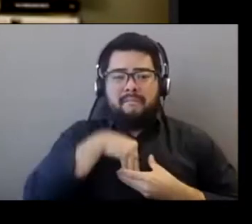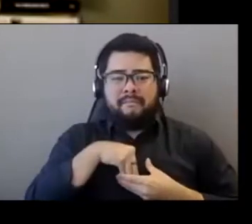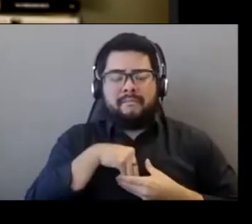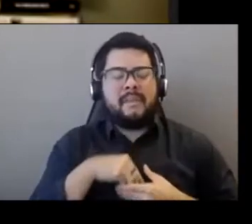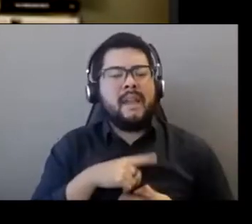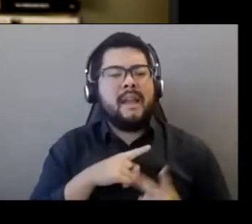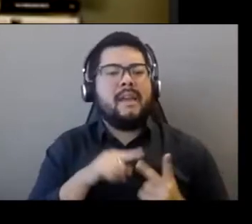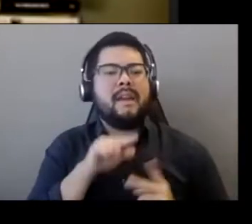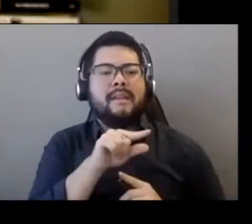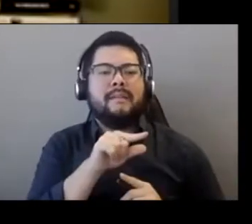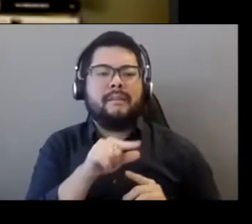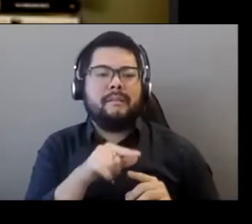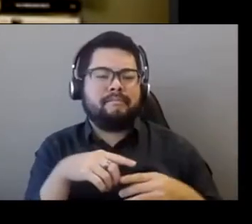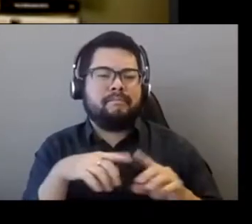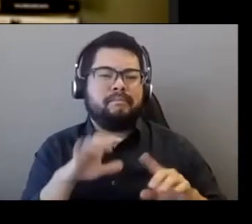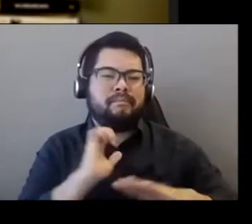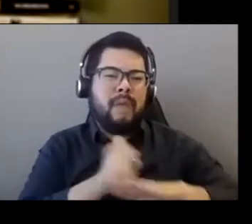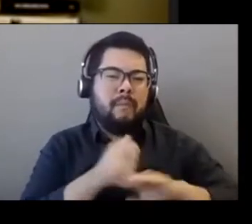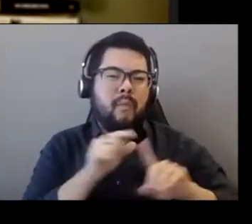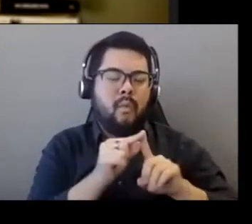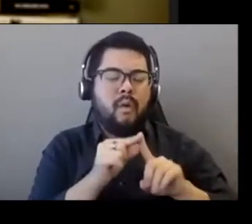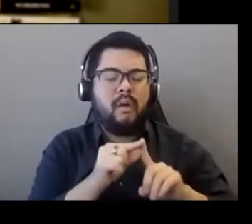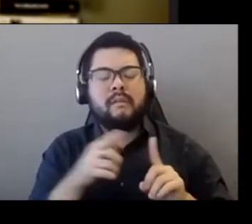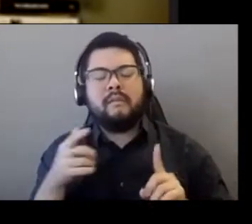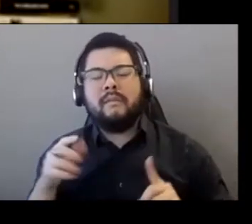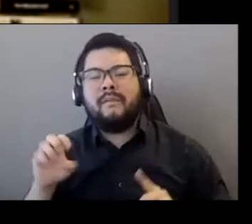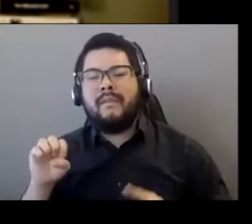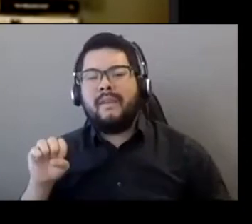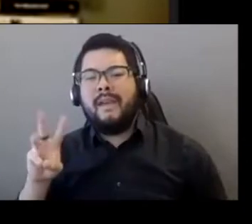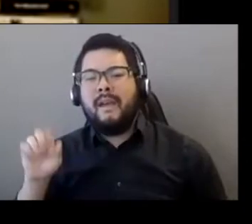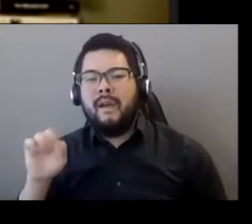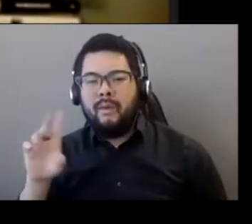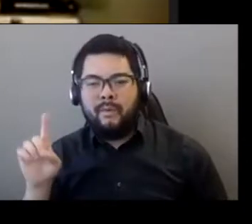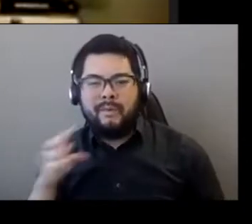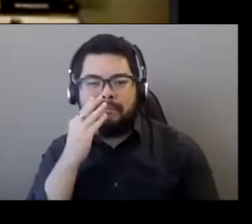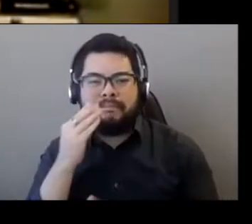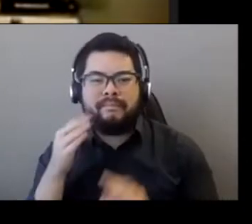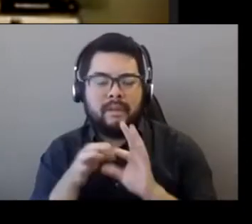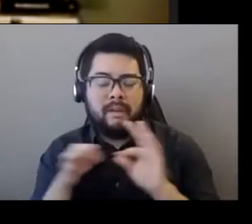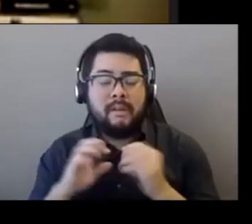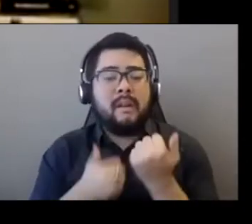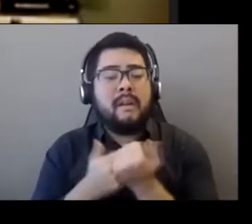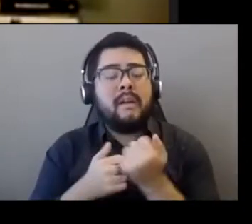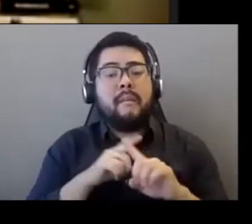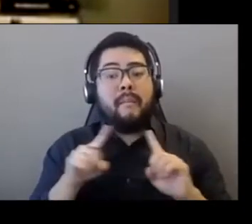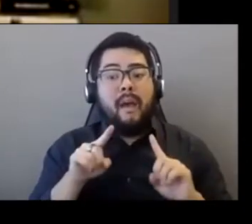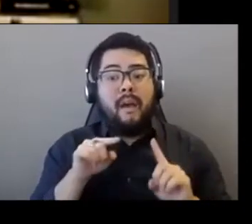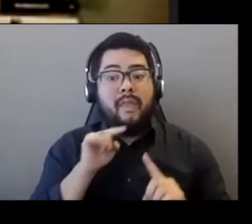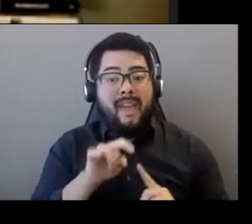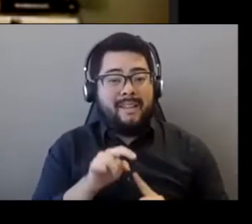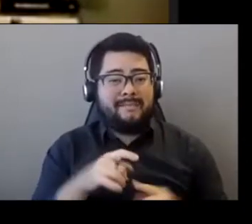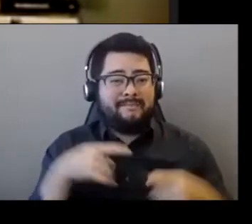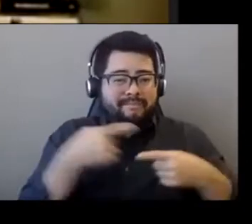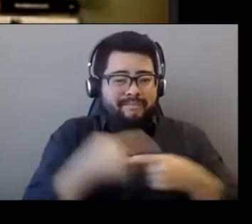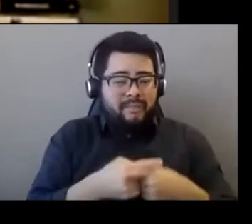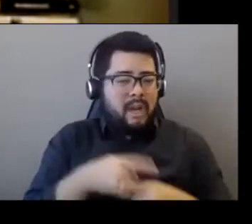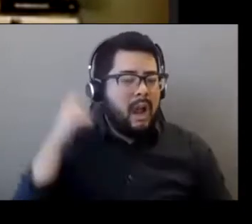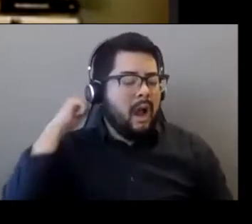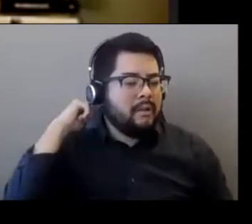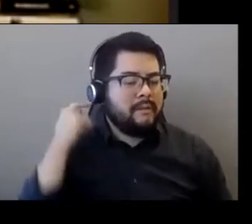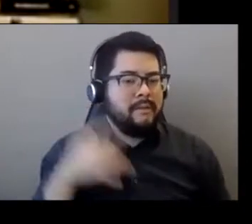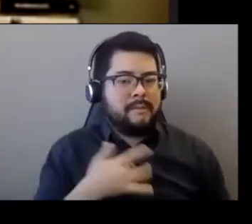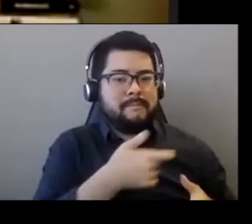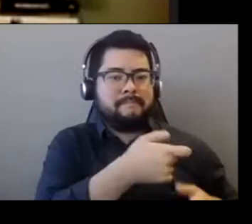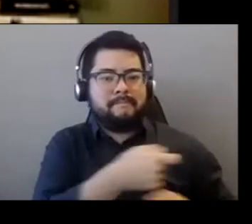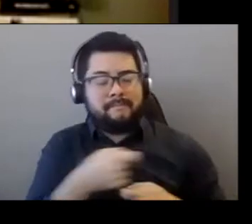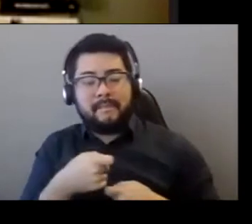Edward Said makes a lot of in Orientalism, since they draw in the contradictory consciousness and then elaborate common